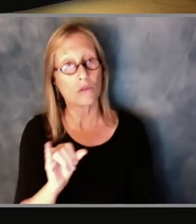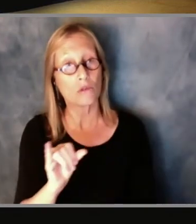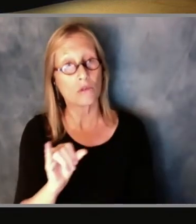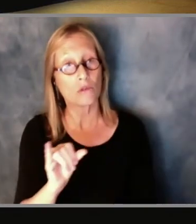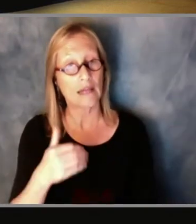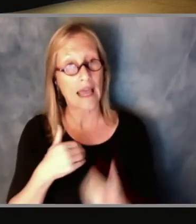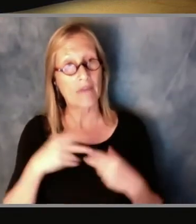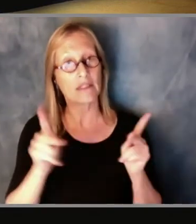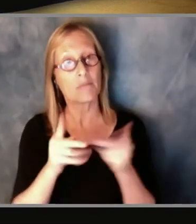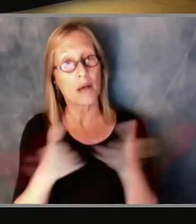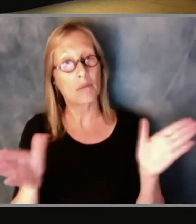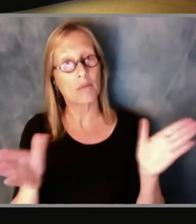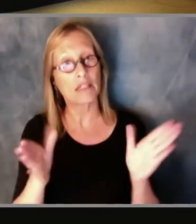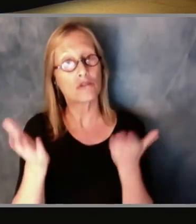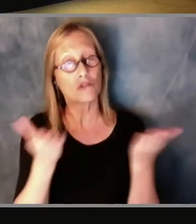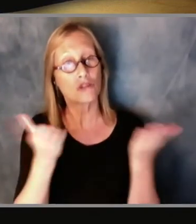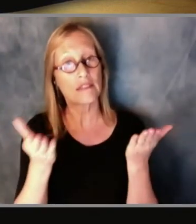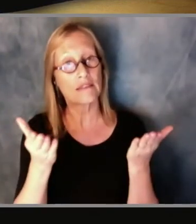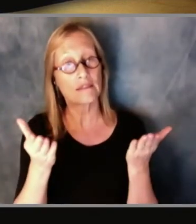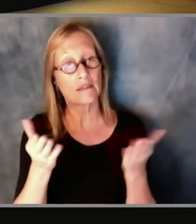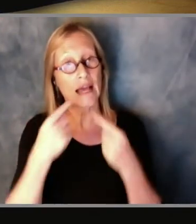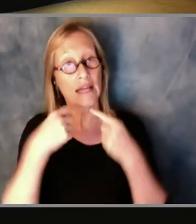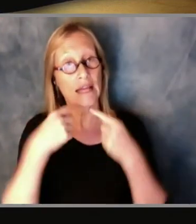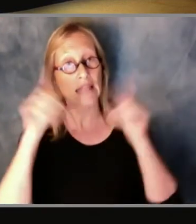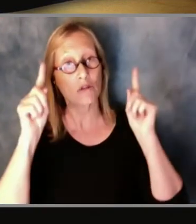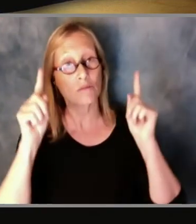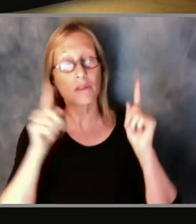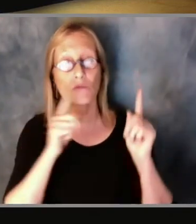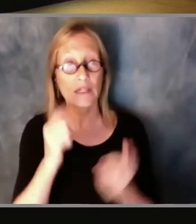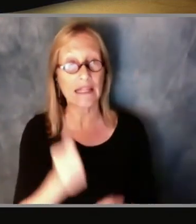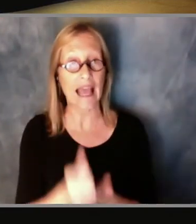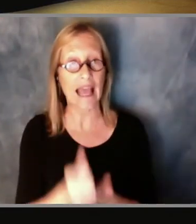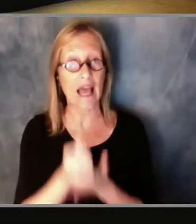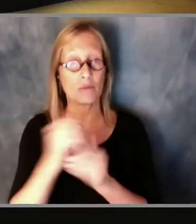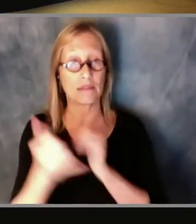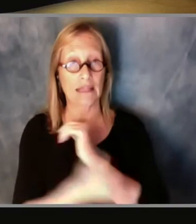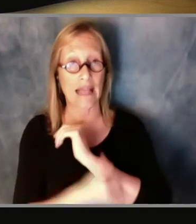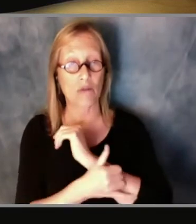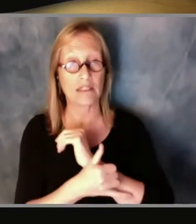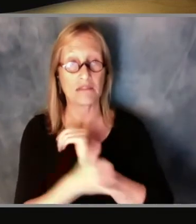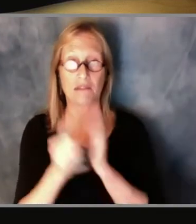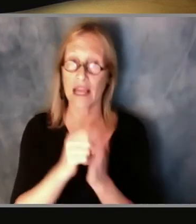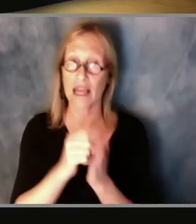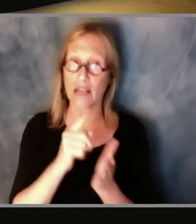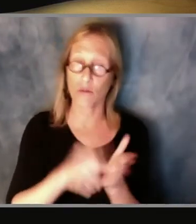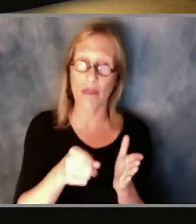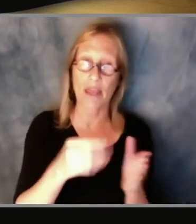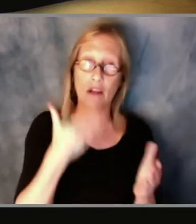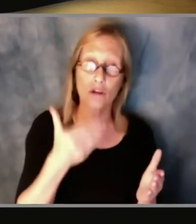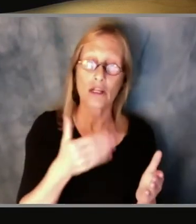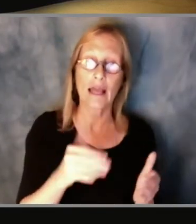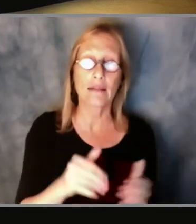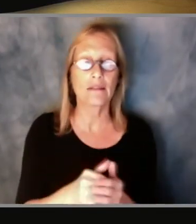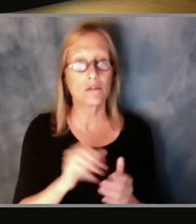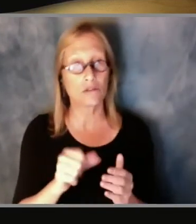service announcement is really good for counties. That's what they're good at doing. So those are my 3 approaches to helping